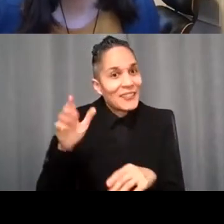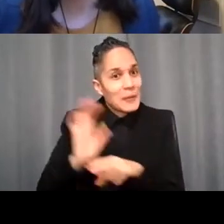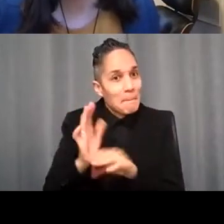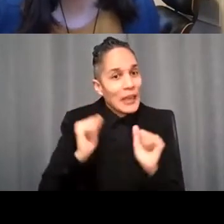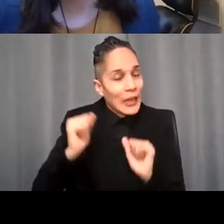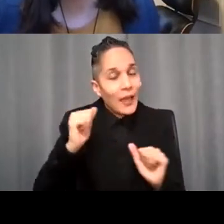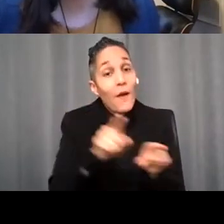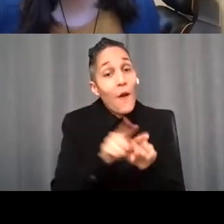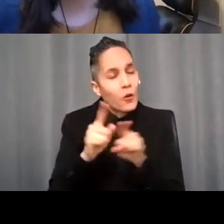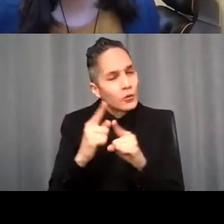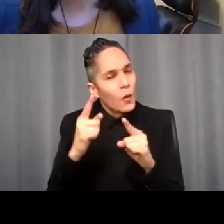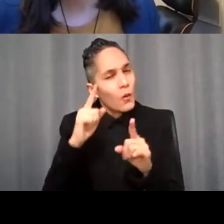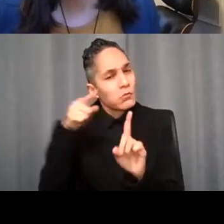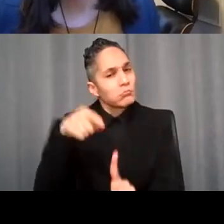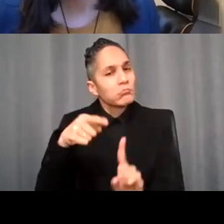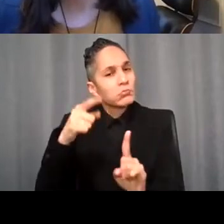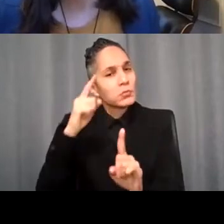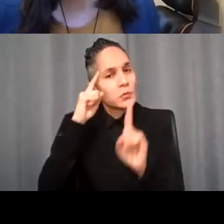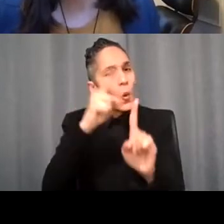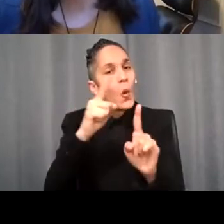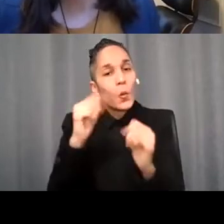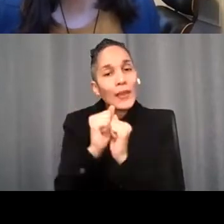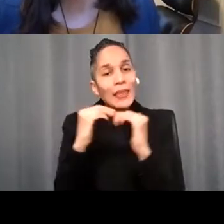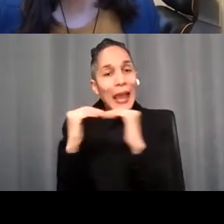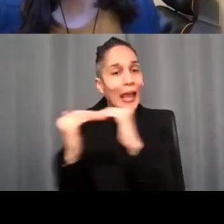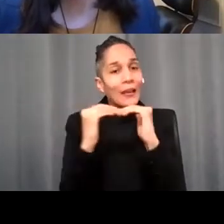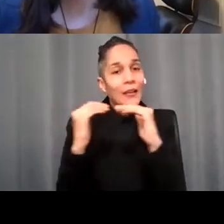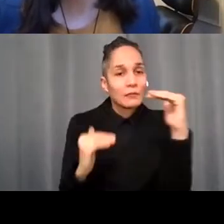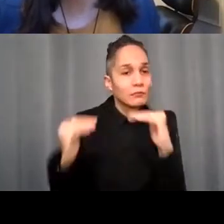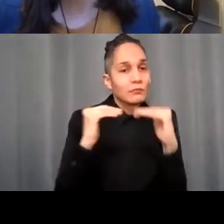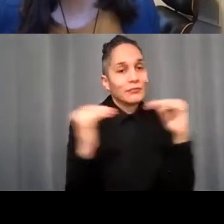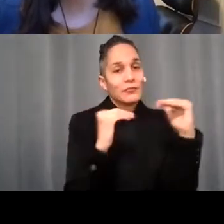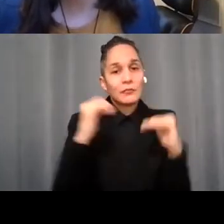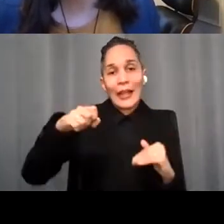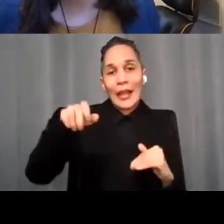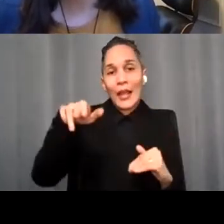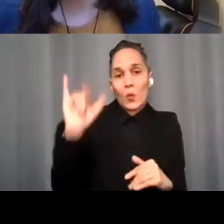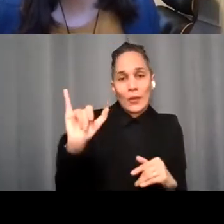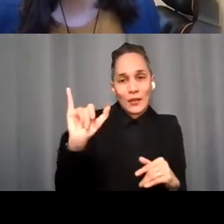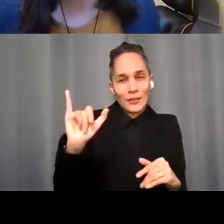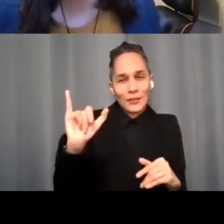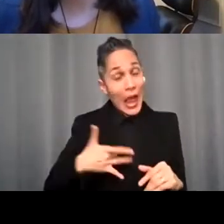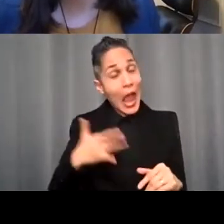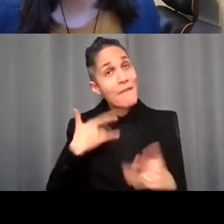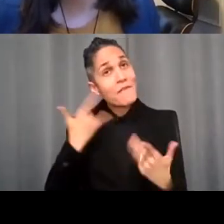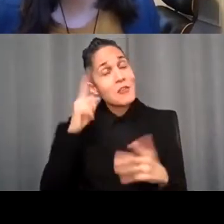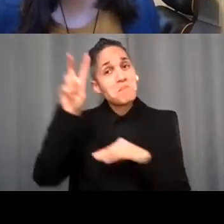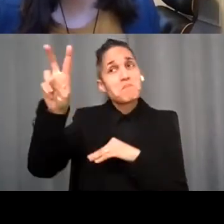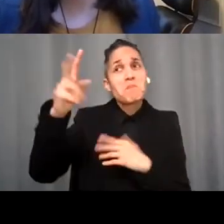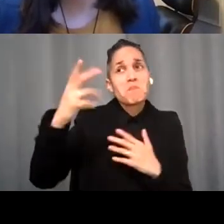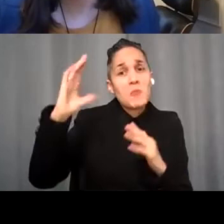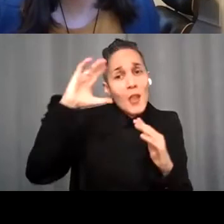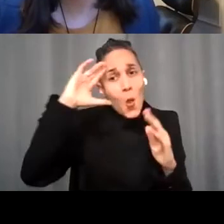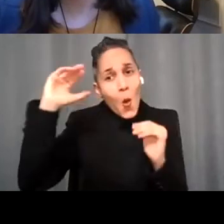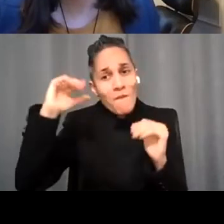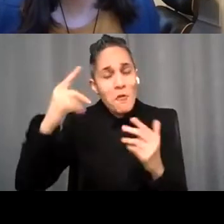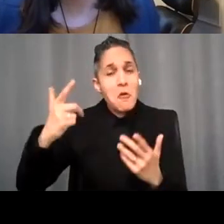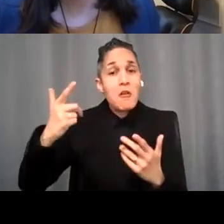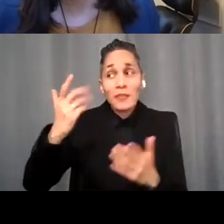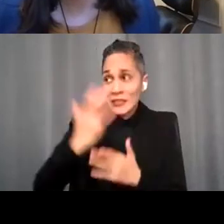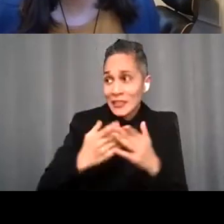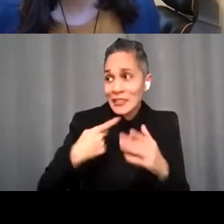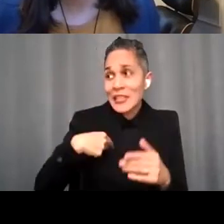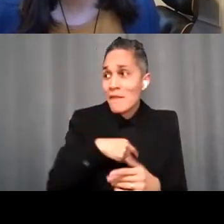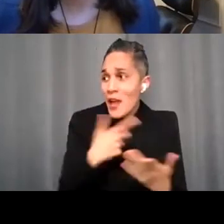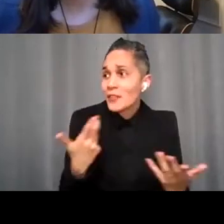equity. So I feel very hopeful in the space that we are right now, because I think that there are some of us that have,